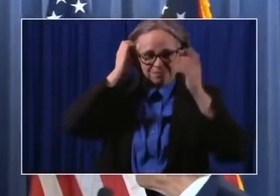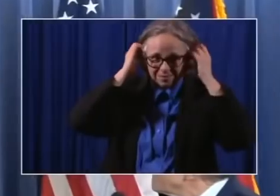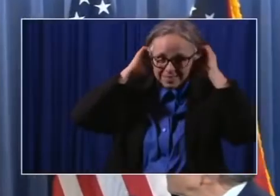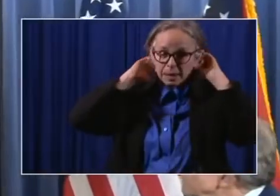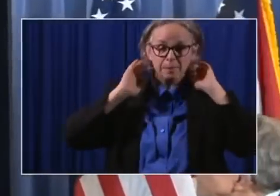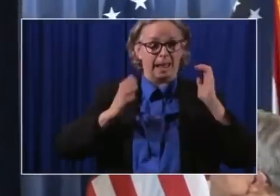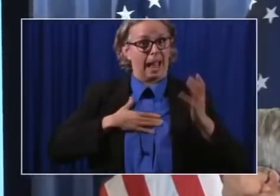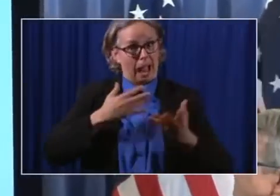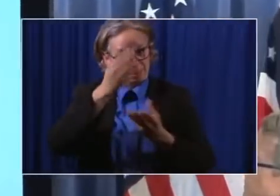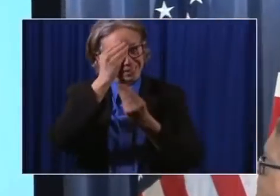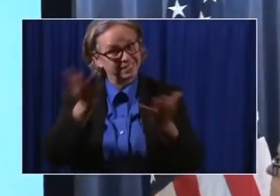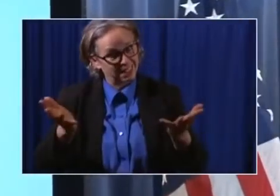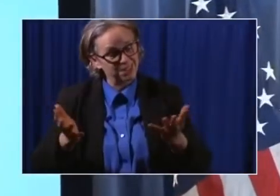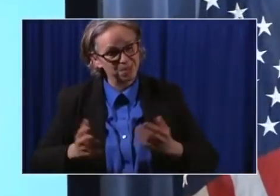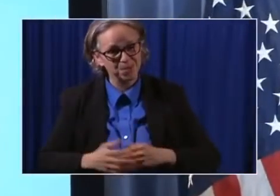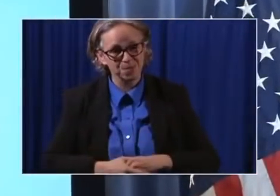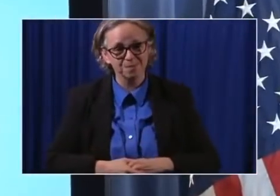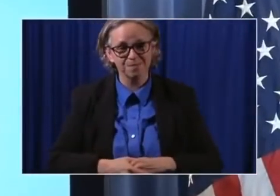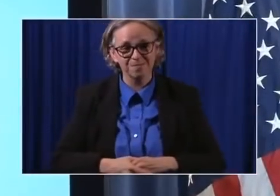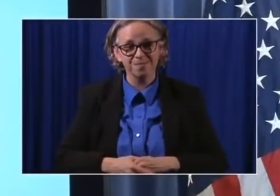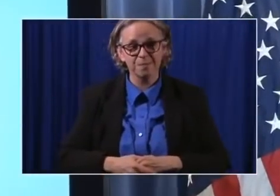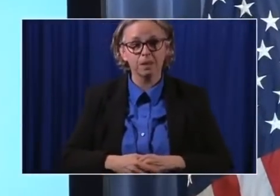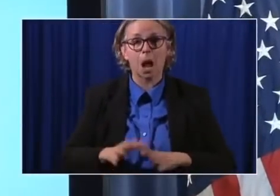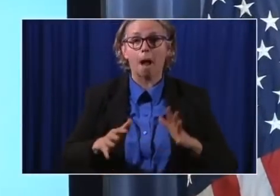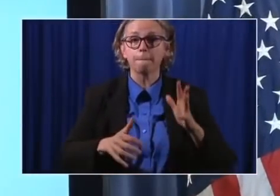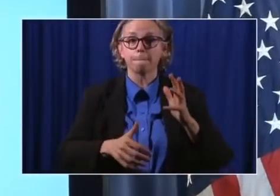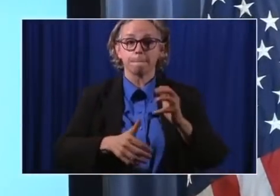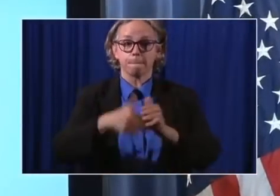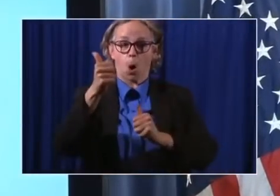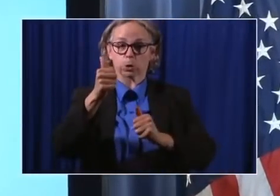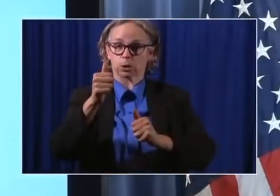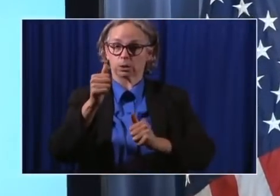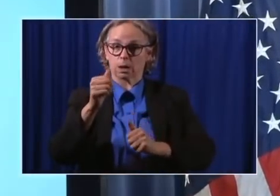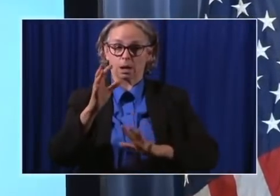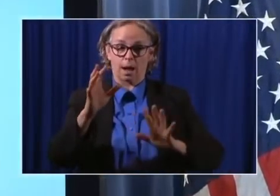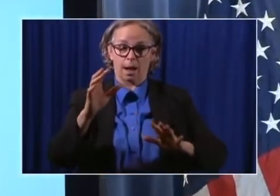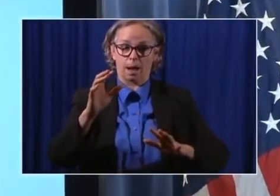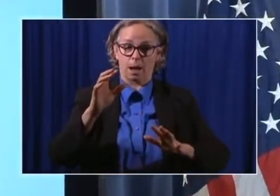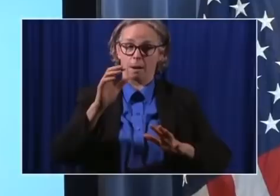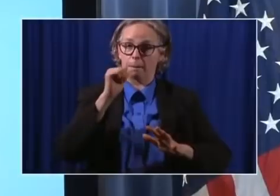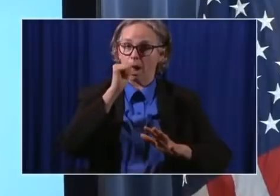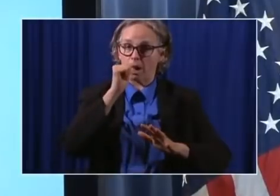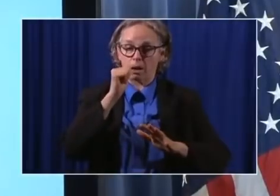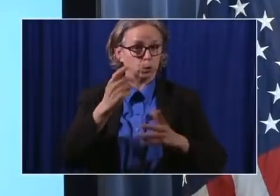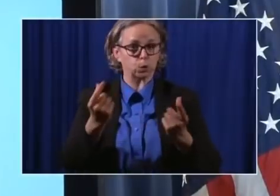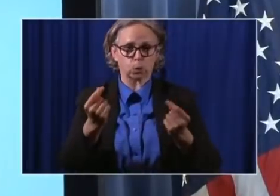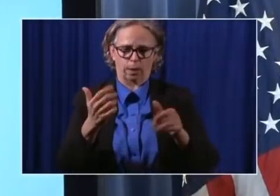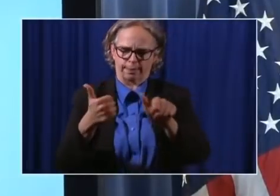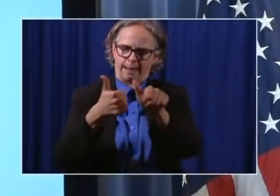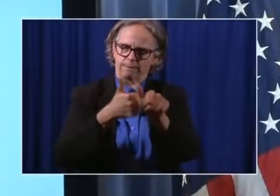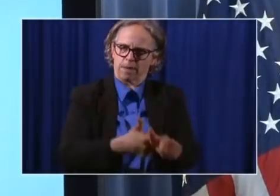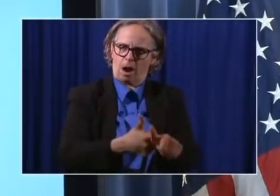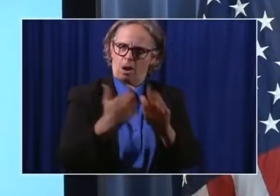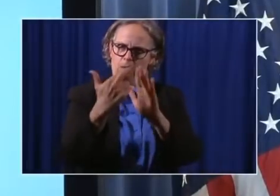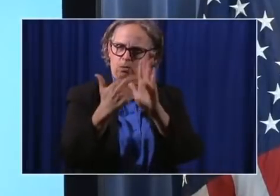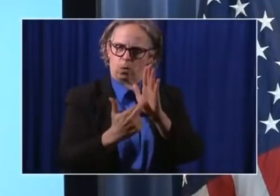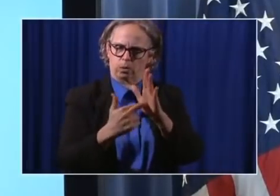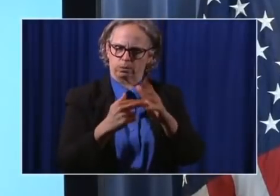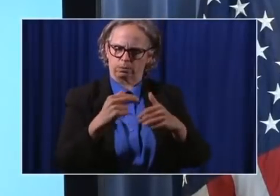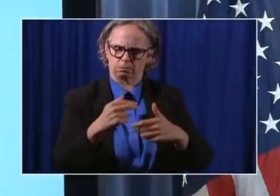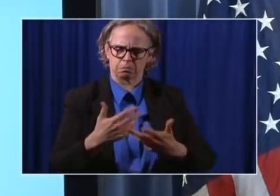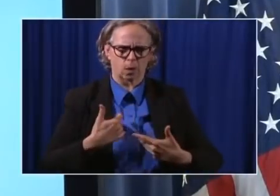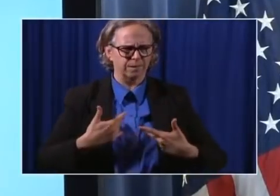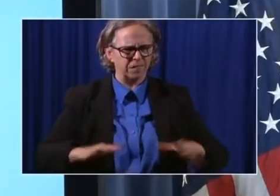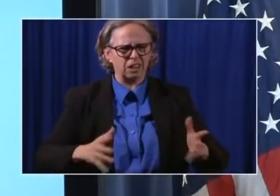sir, is that we're seeing a large number of compliance. We've had the opportunity to speak with permit holders. We've had a lot